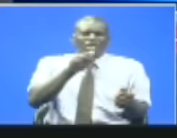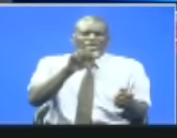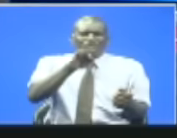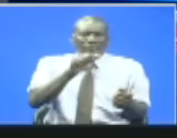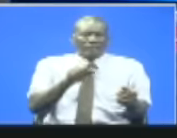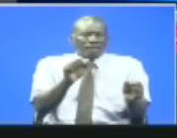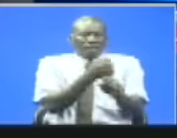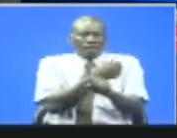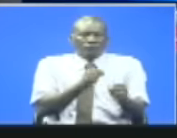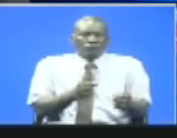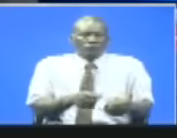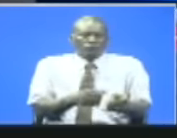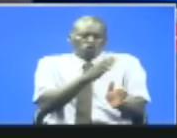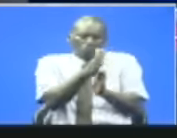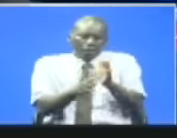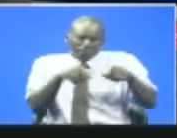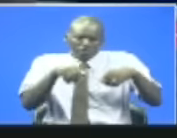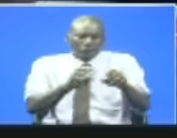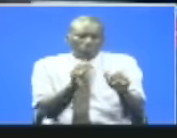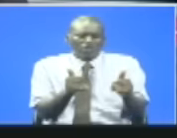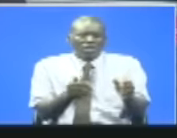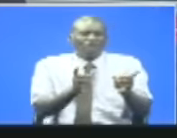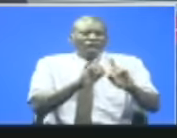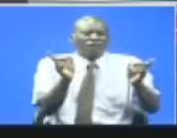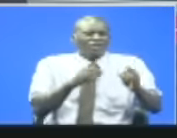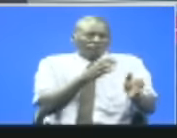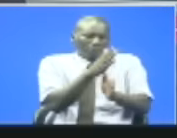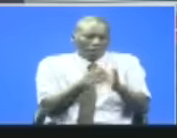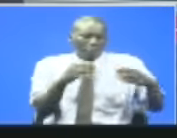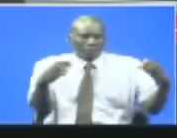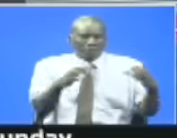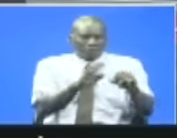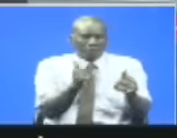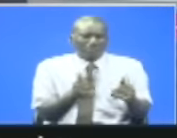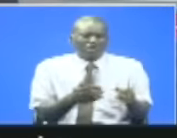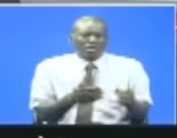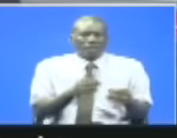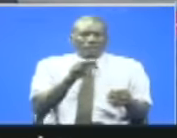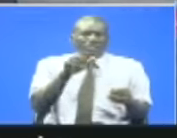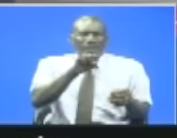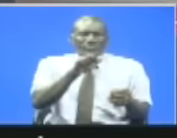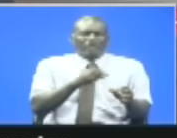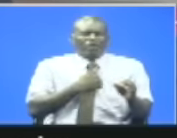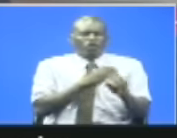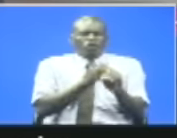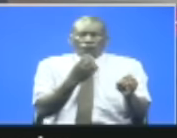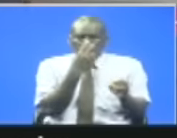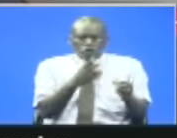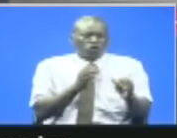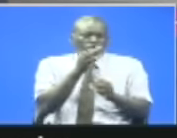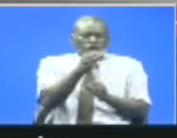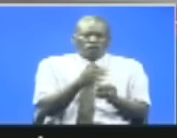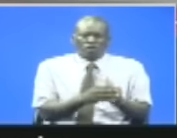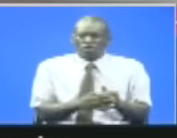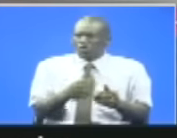NASA cannot put its house in order, has never put its house in order, has no vision of the future. I mean, Rady, I